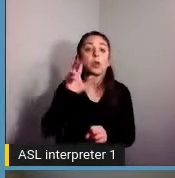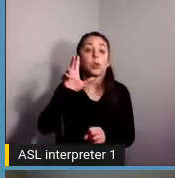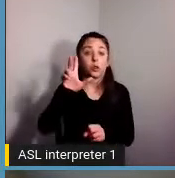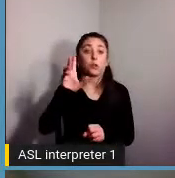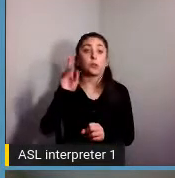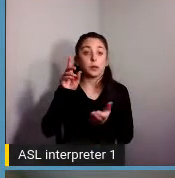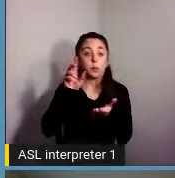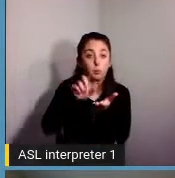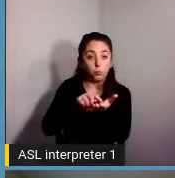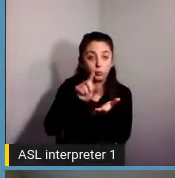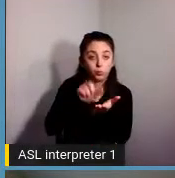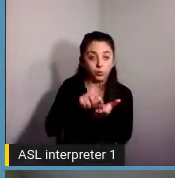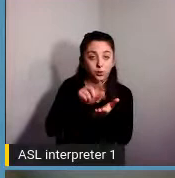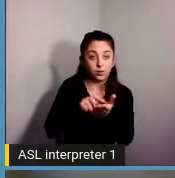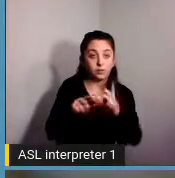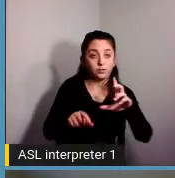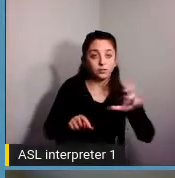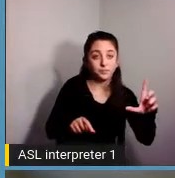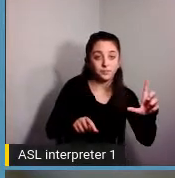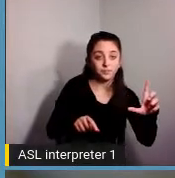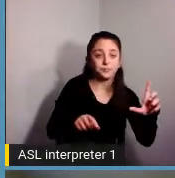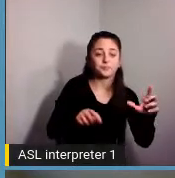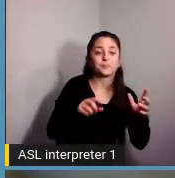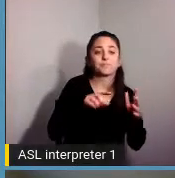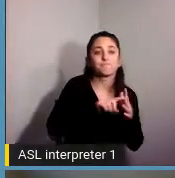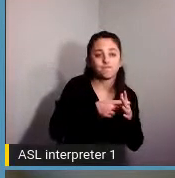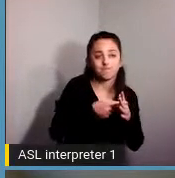left is the original. The one on the right is the reproduction.